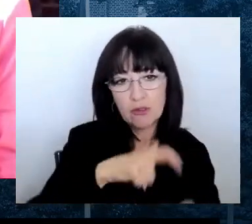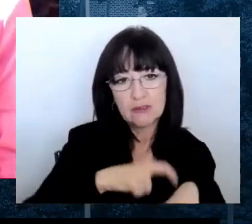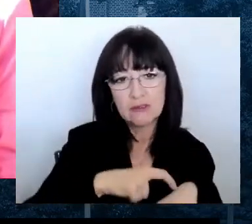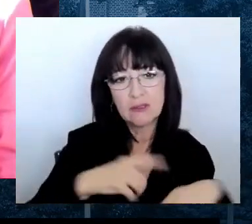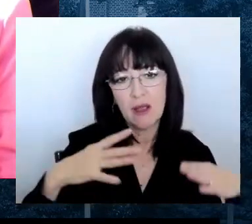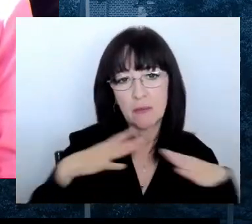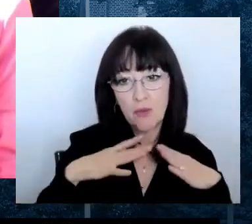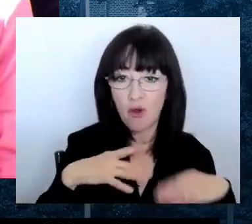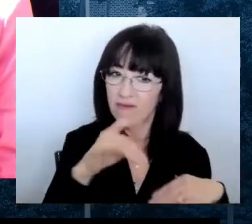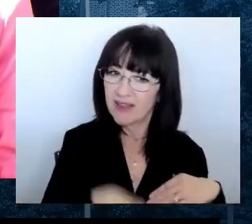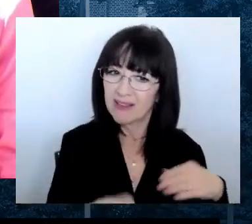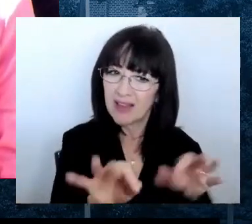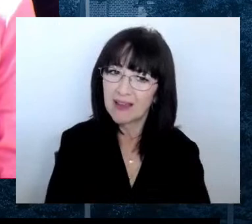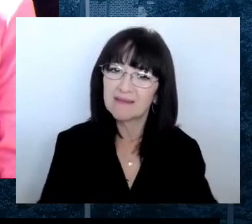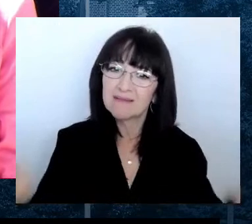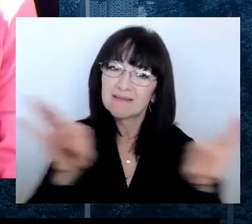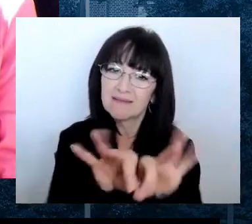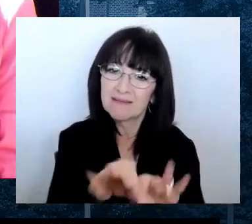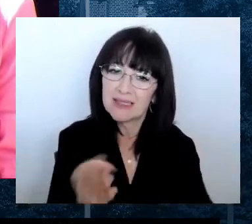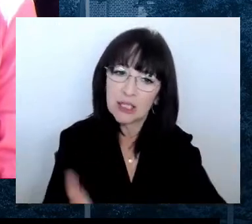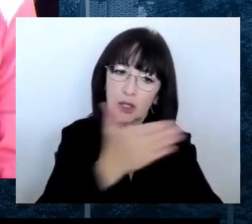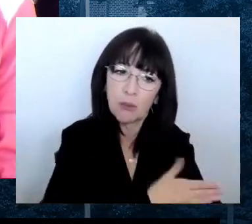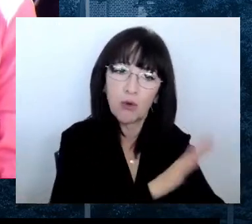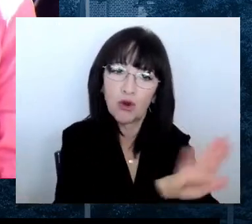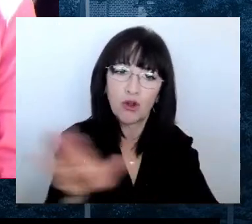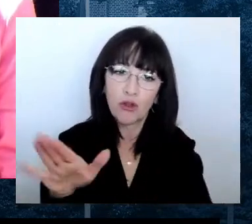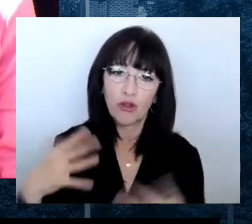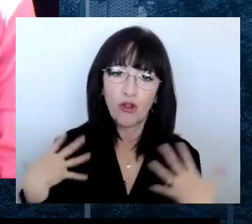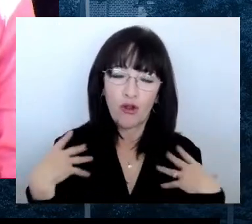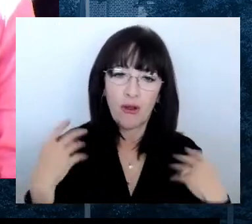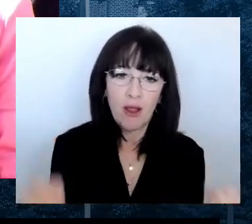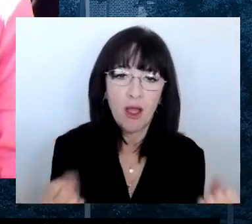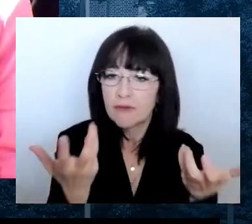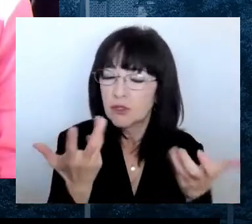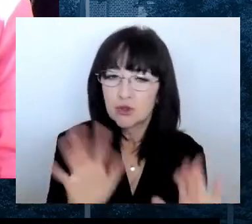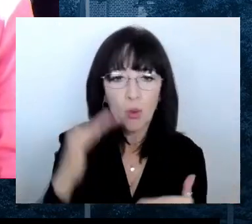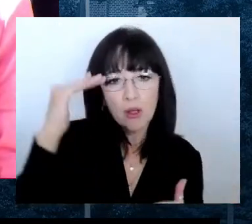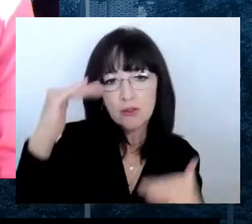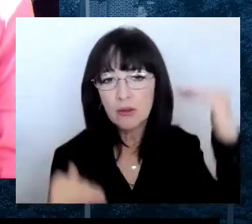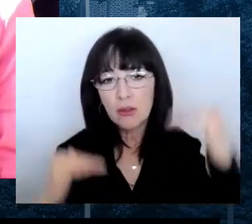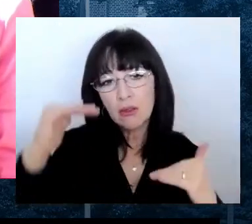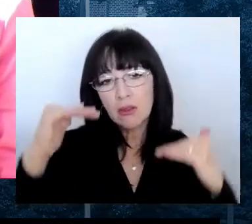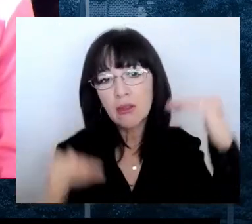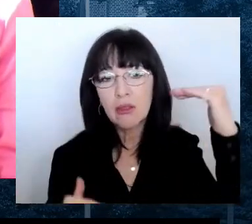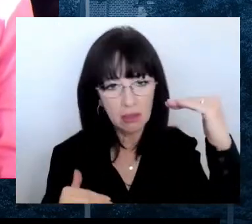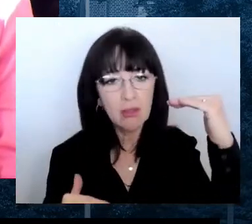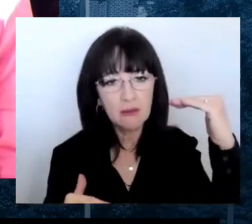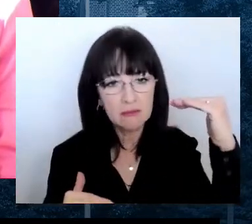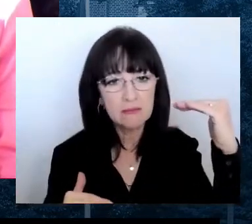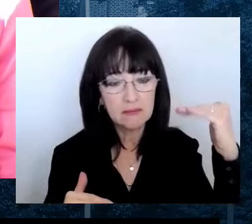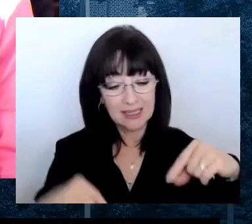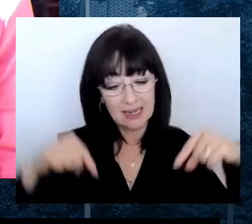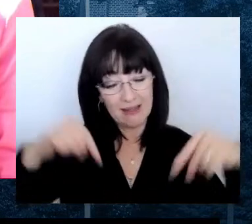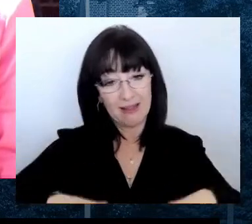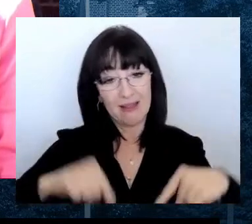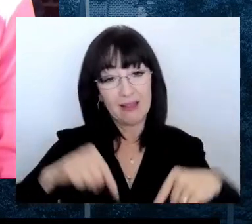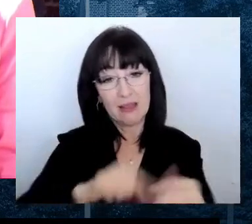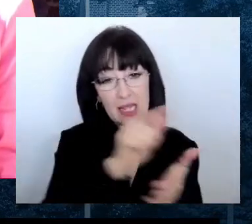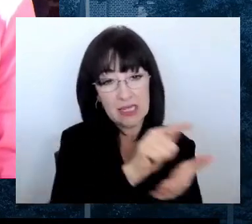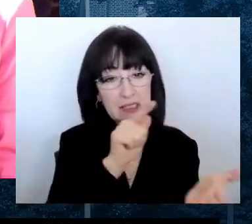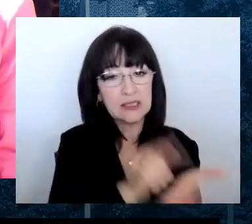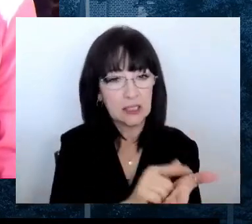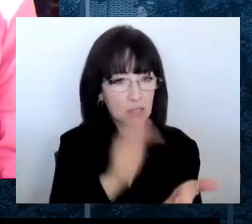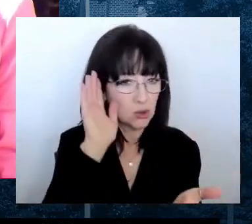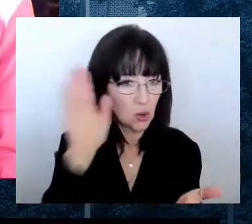is essential to improving their health and removing the racial and ethnic disparities in health outcomes. This legislation goes a long